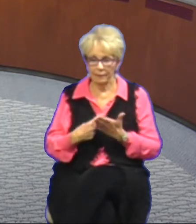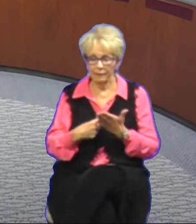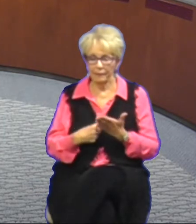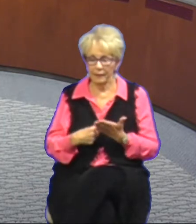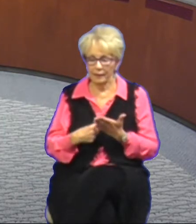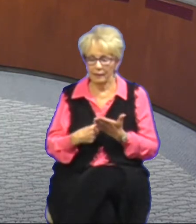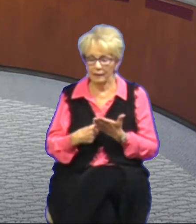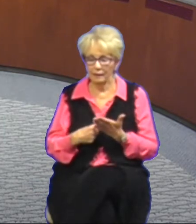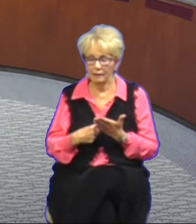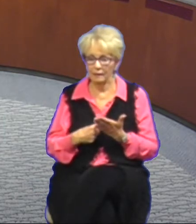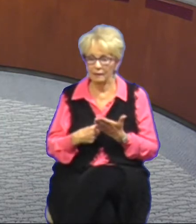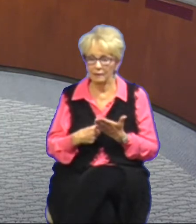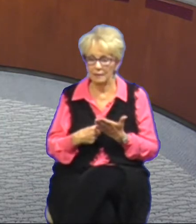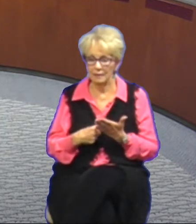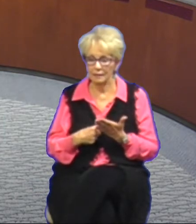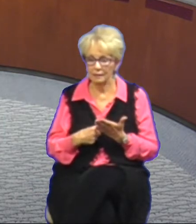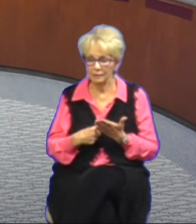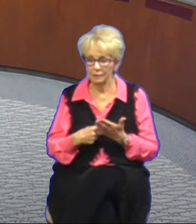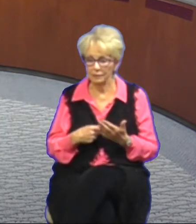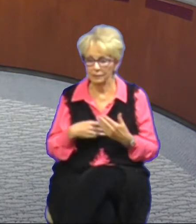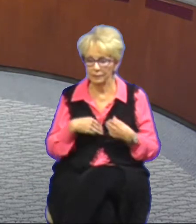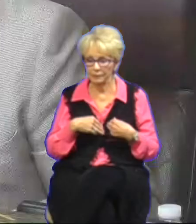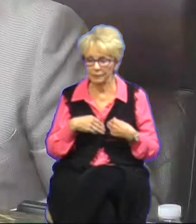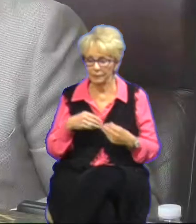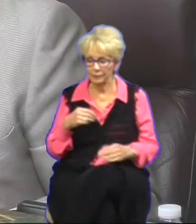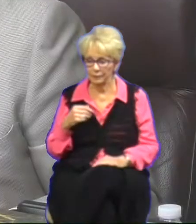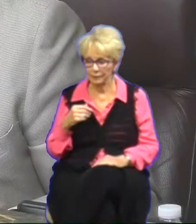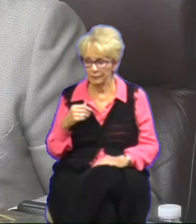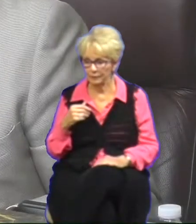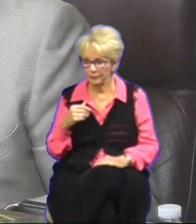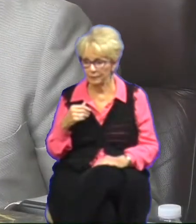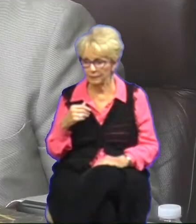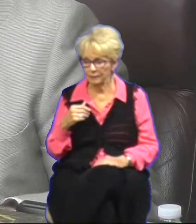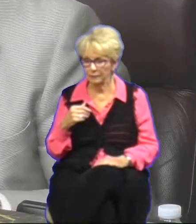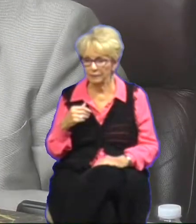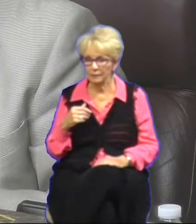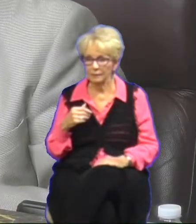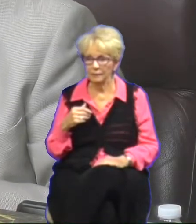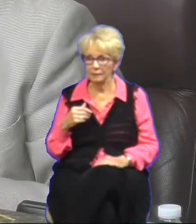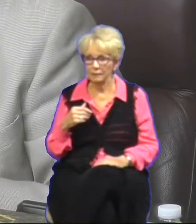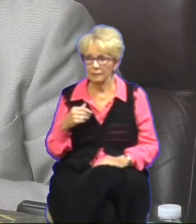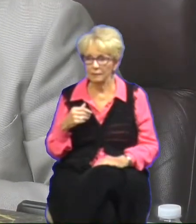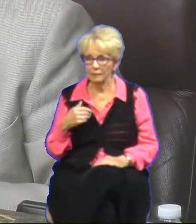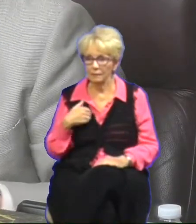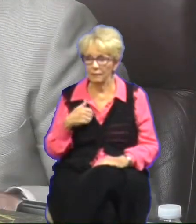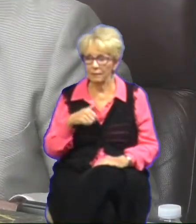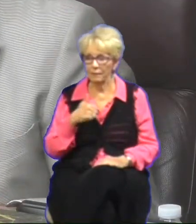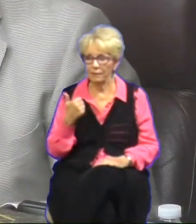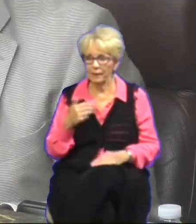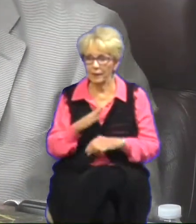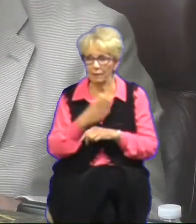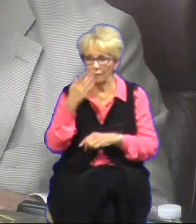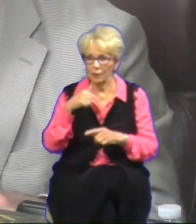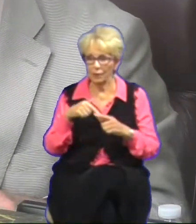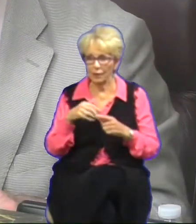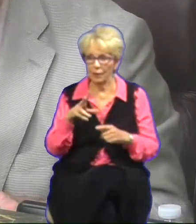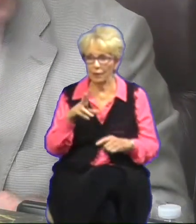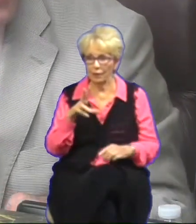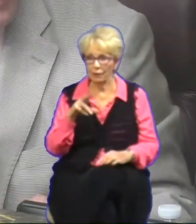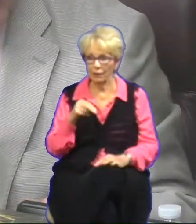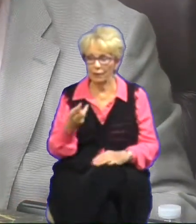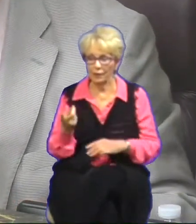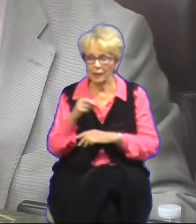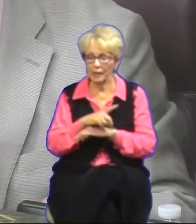All those in favor, please signify by saying aye. Aye. We have another item of business before we get to the 30-day